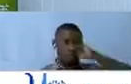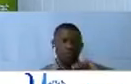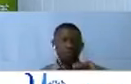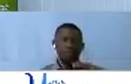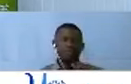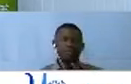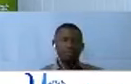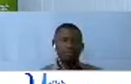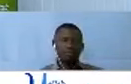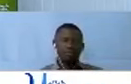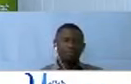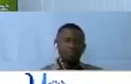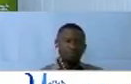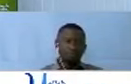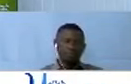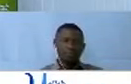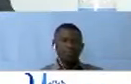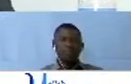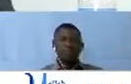police.